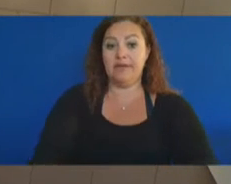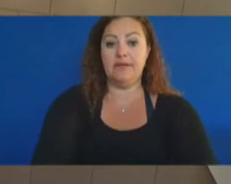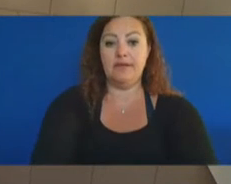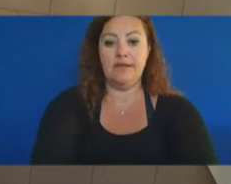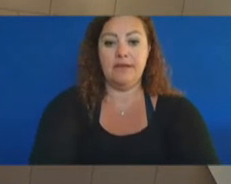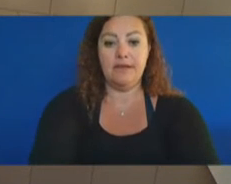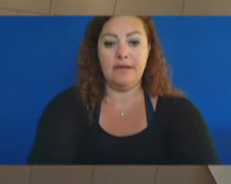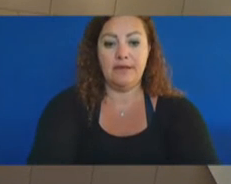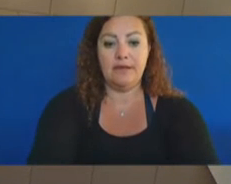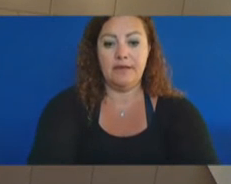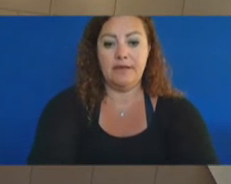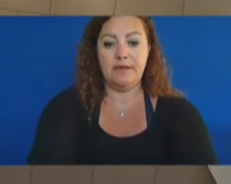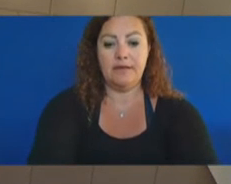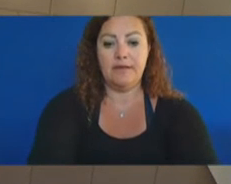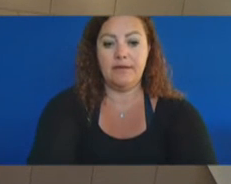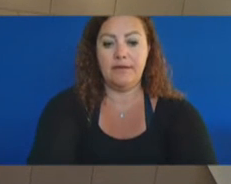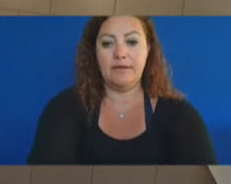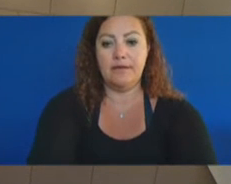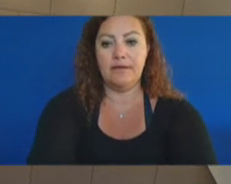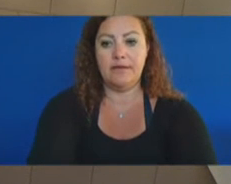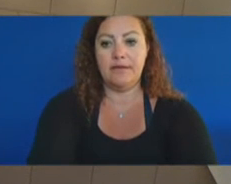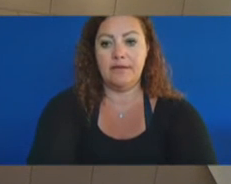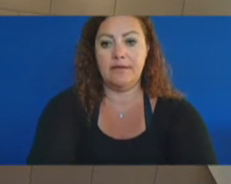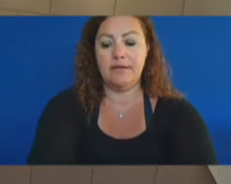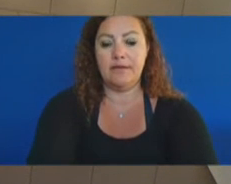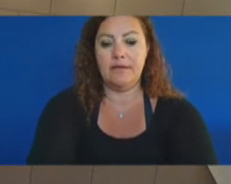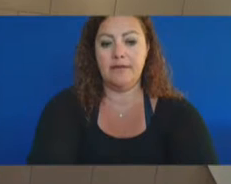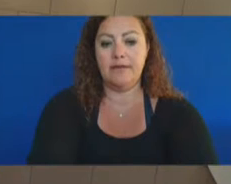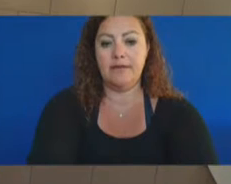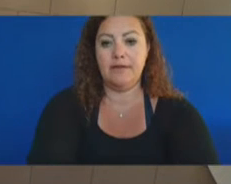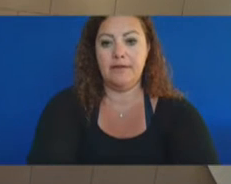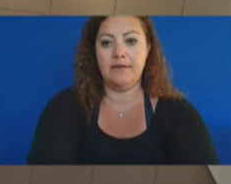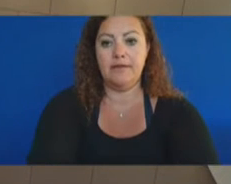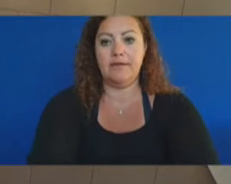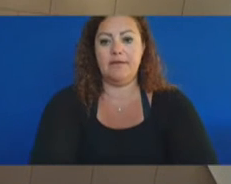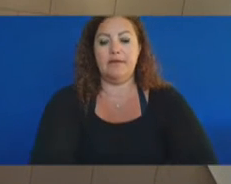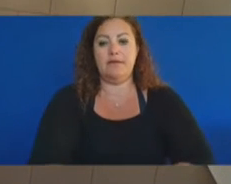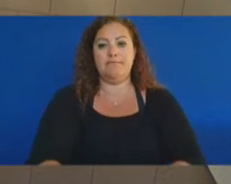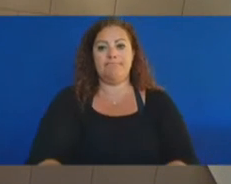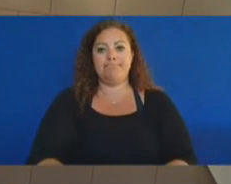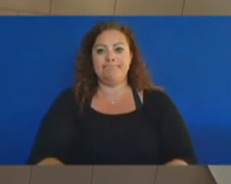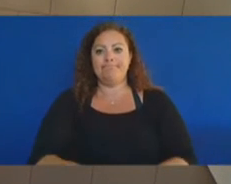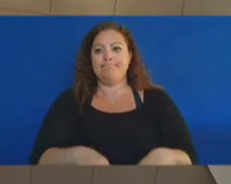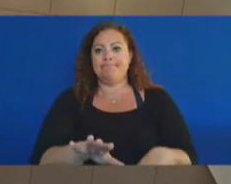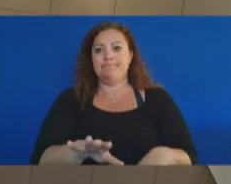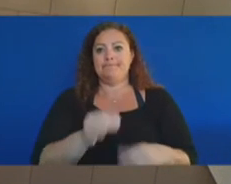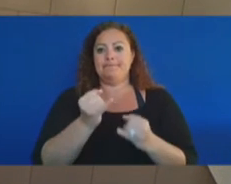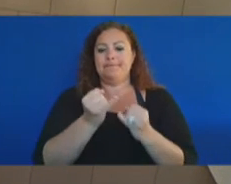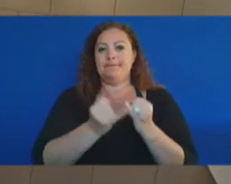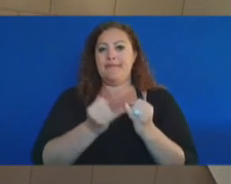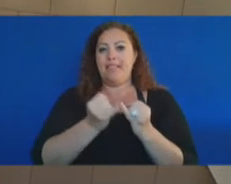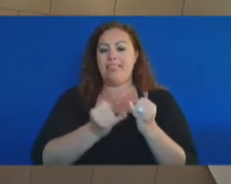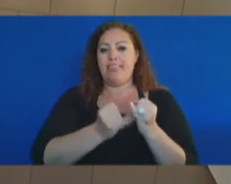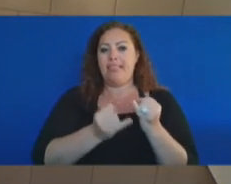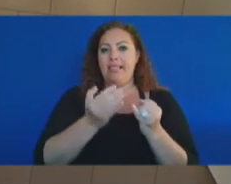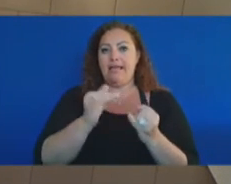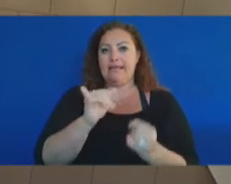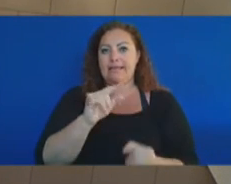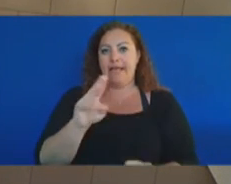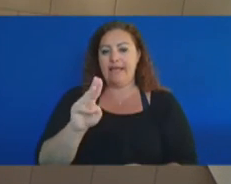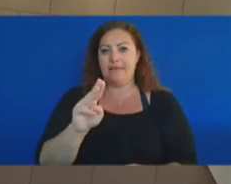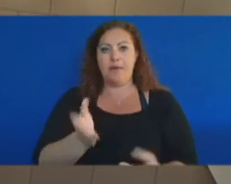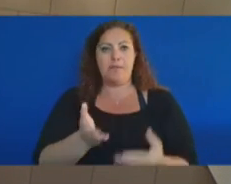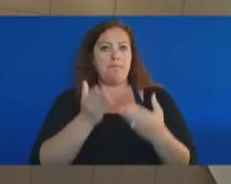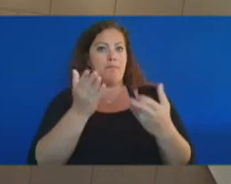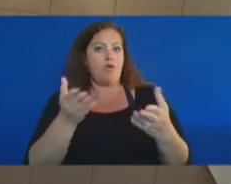none um we'll go to our last item motion to close the public hearing is done so we have I I do want to note that we're